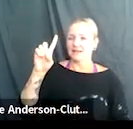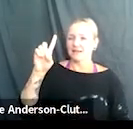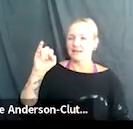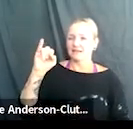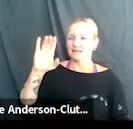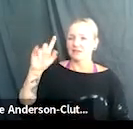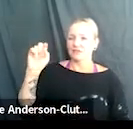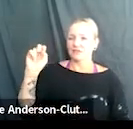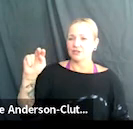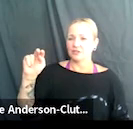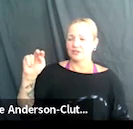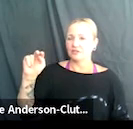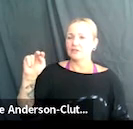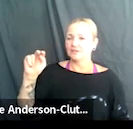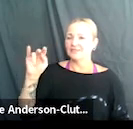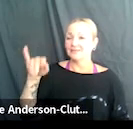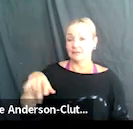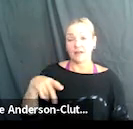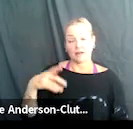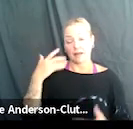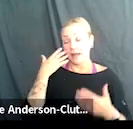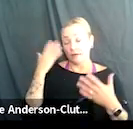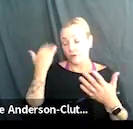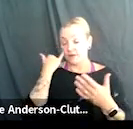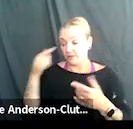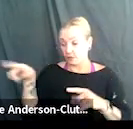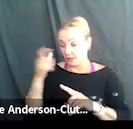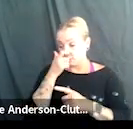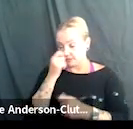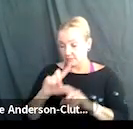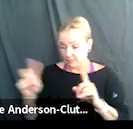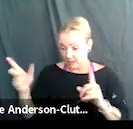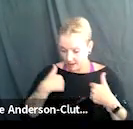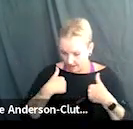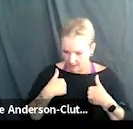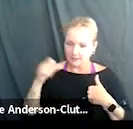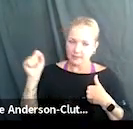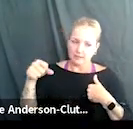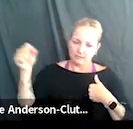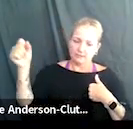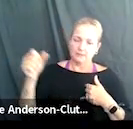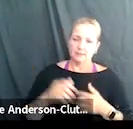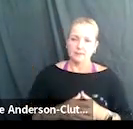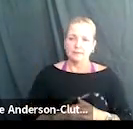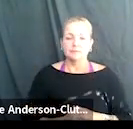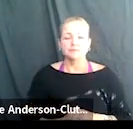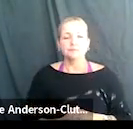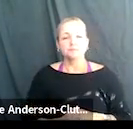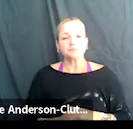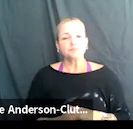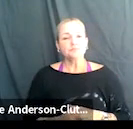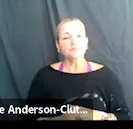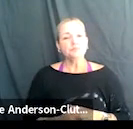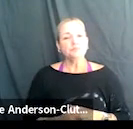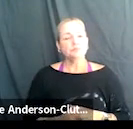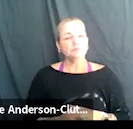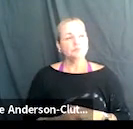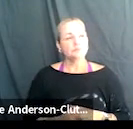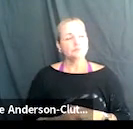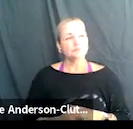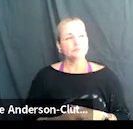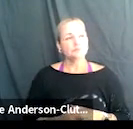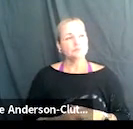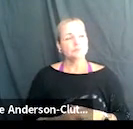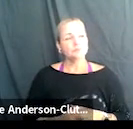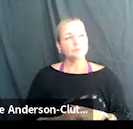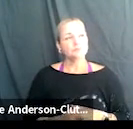it, produces anxiety and things like that going to the pathological. But it's perfect for me. I mean, the comment that I had on when you asked me at the